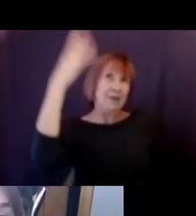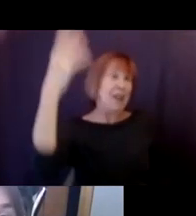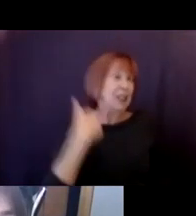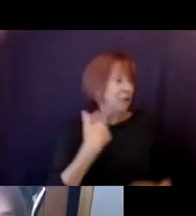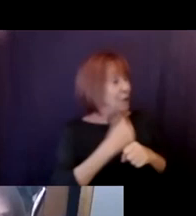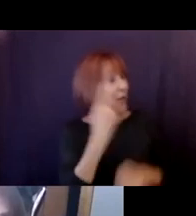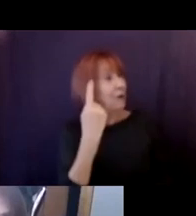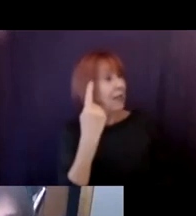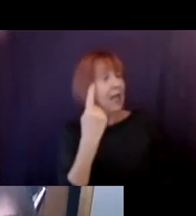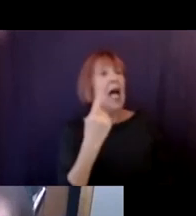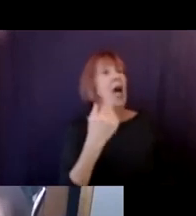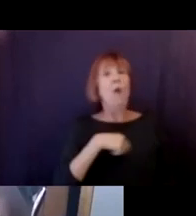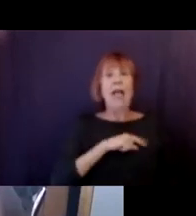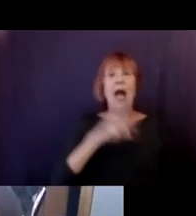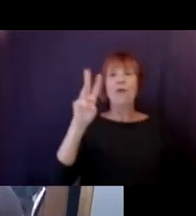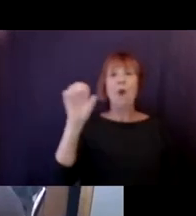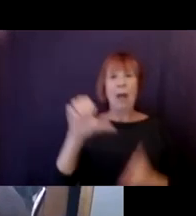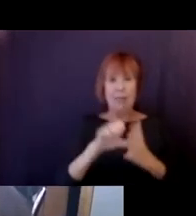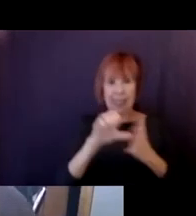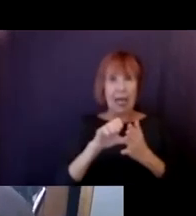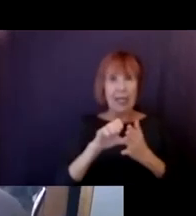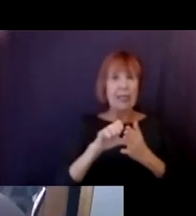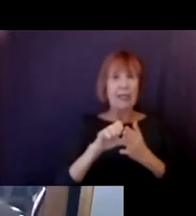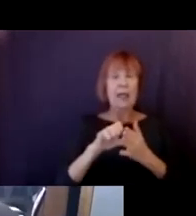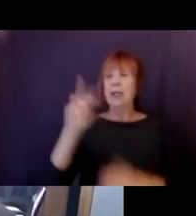there is a website for our film. Yes. And it's